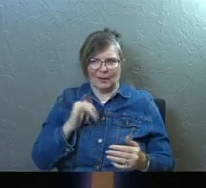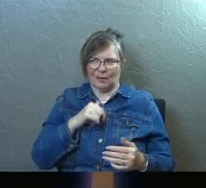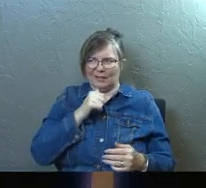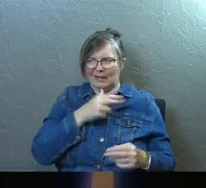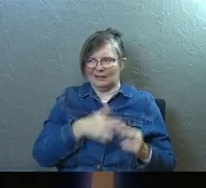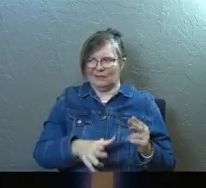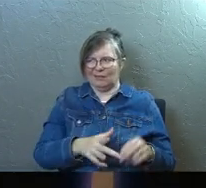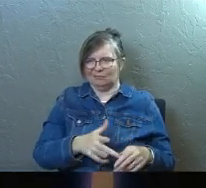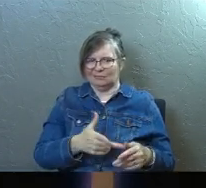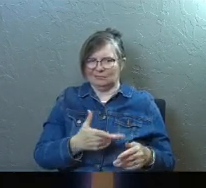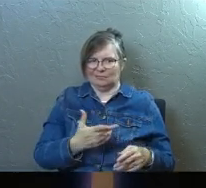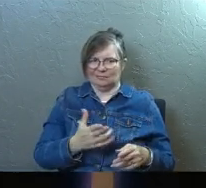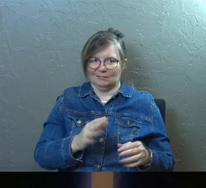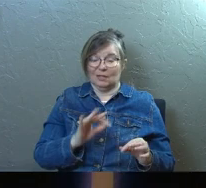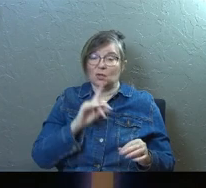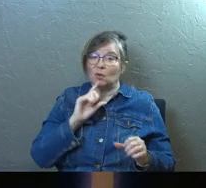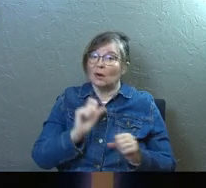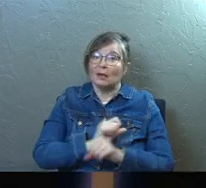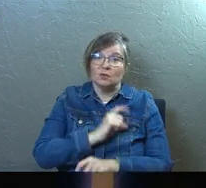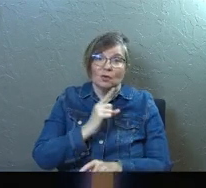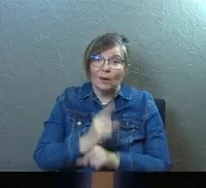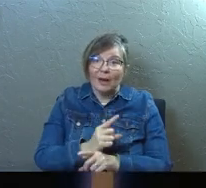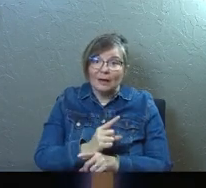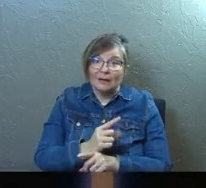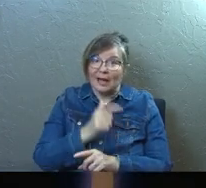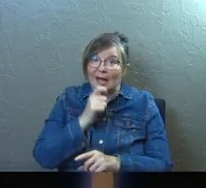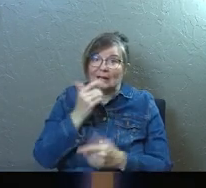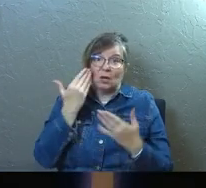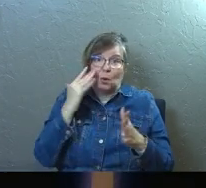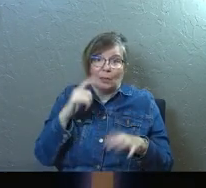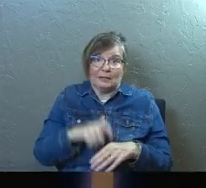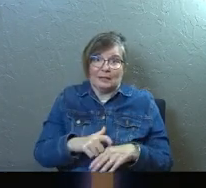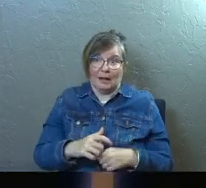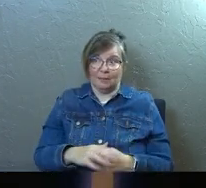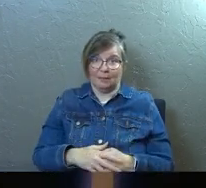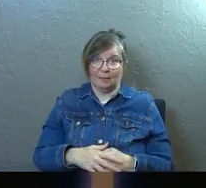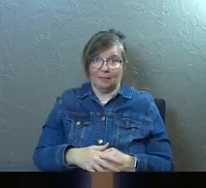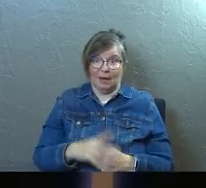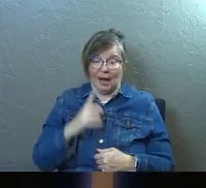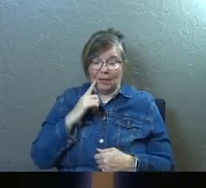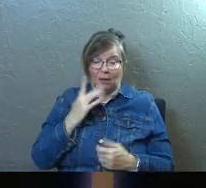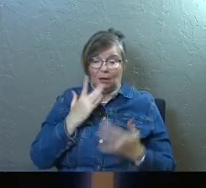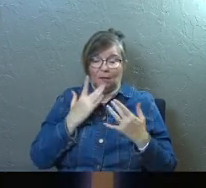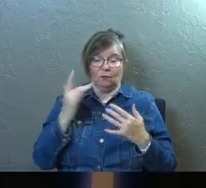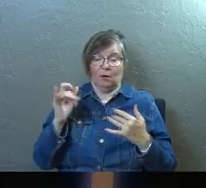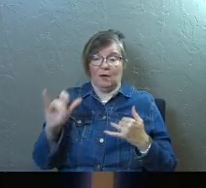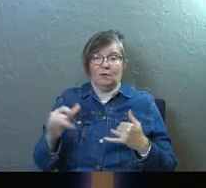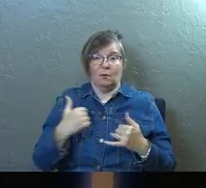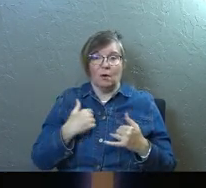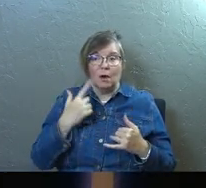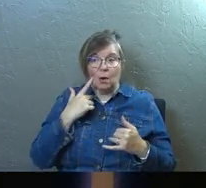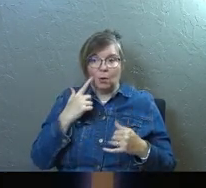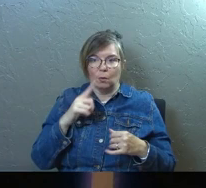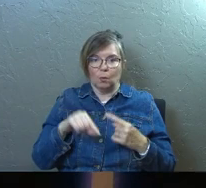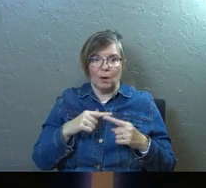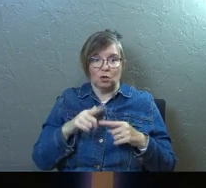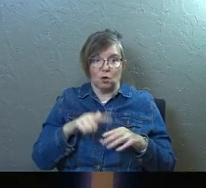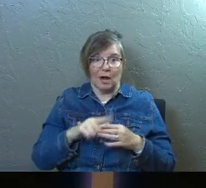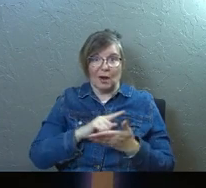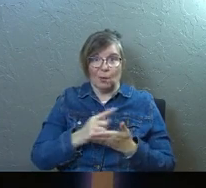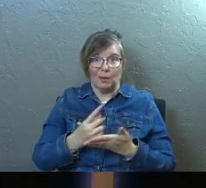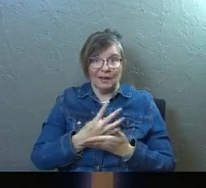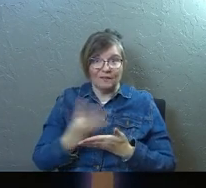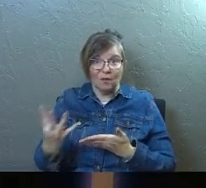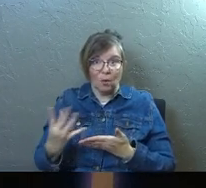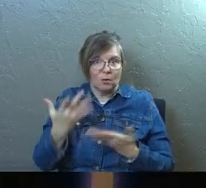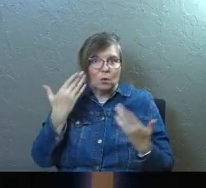like, well, that's not very long at all. You're absolutely right. I didn't know it at the time though. At the time, when you're on week